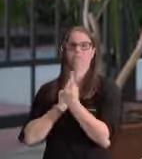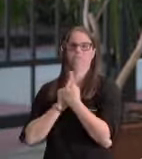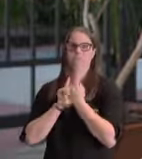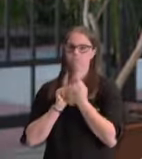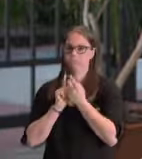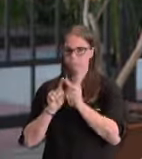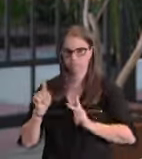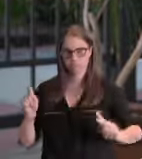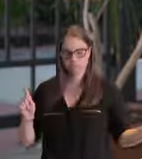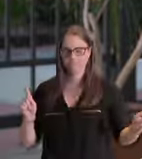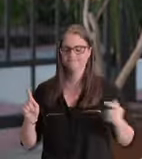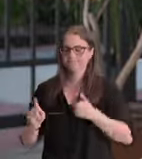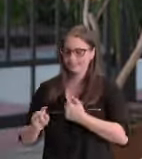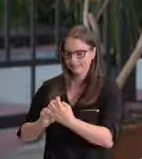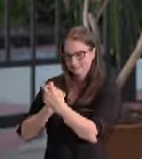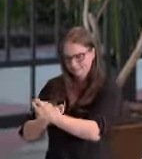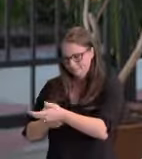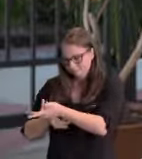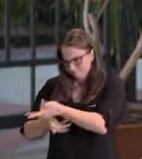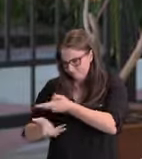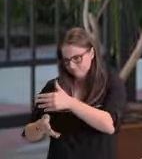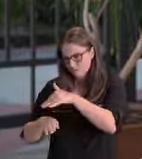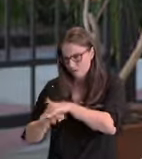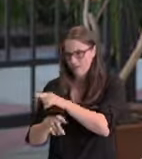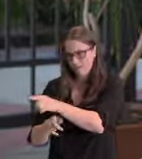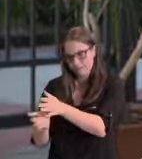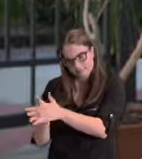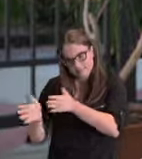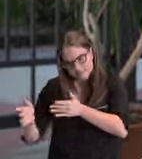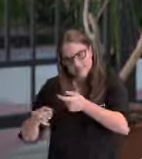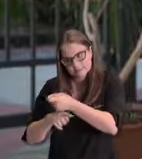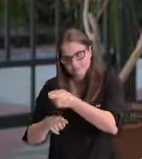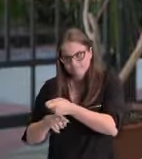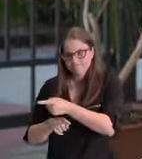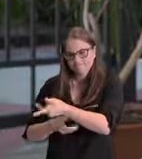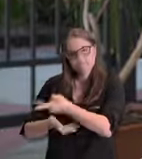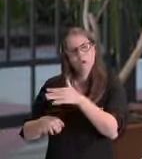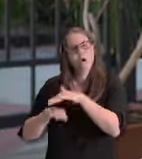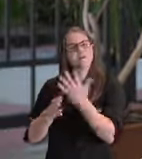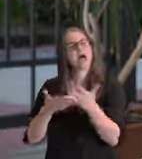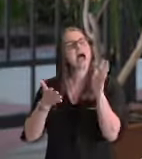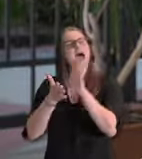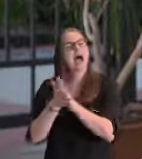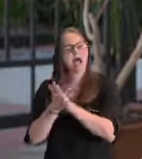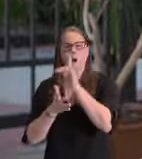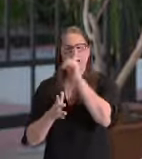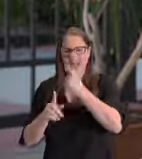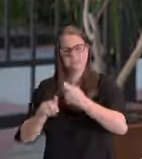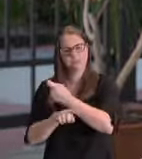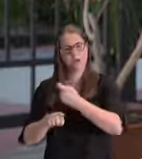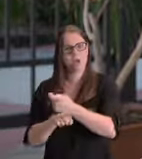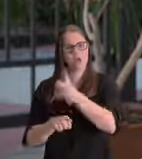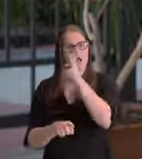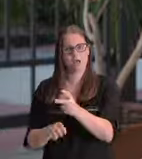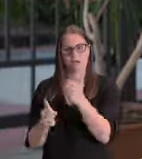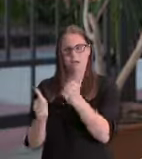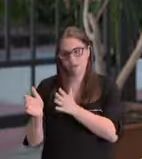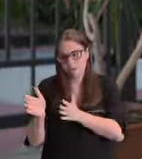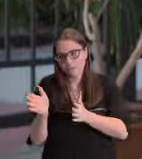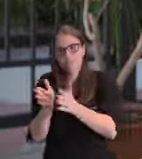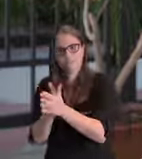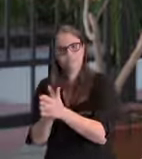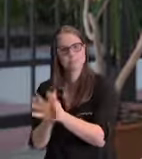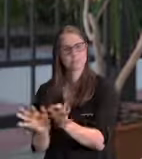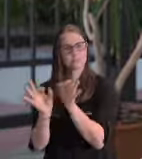them down, talk about how far they were behind, talk about how they could get up to date, how they could get ahead